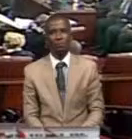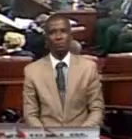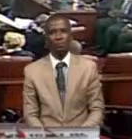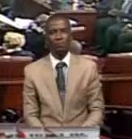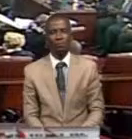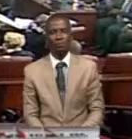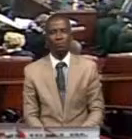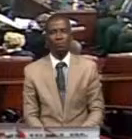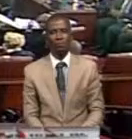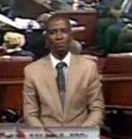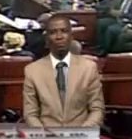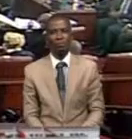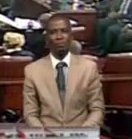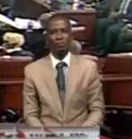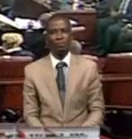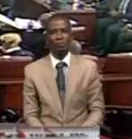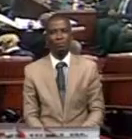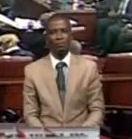Rojo Metunono,